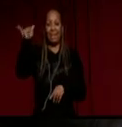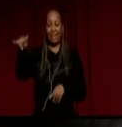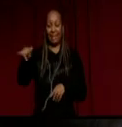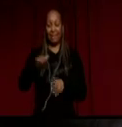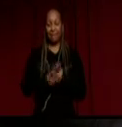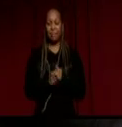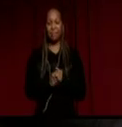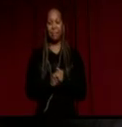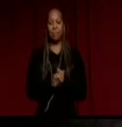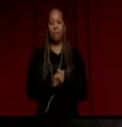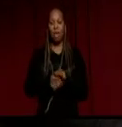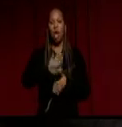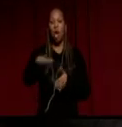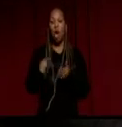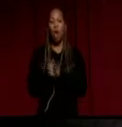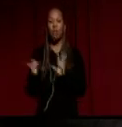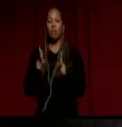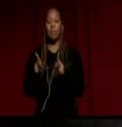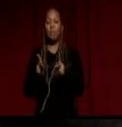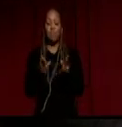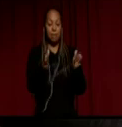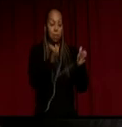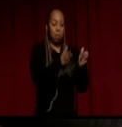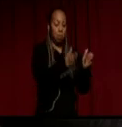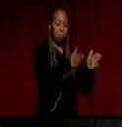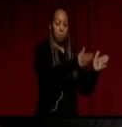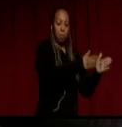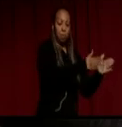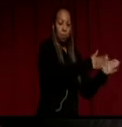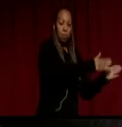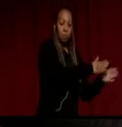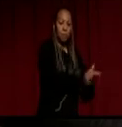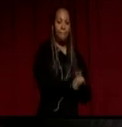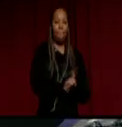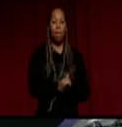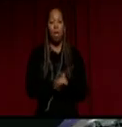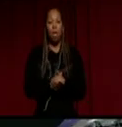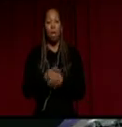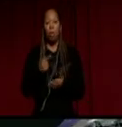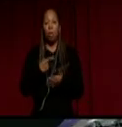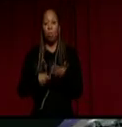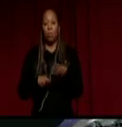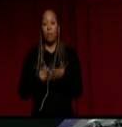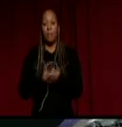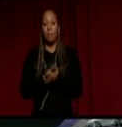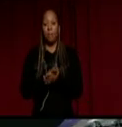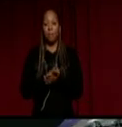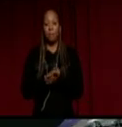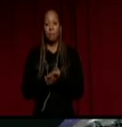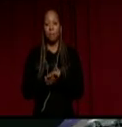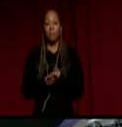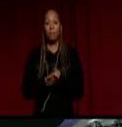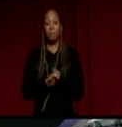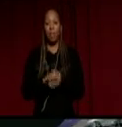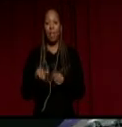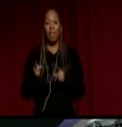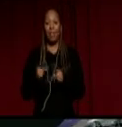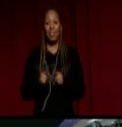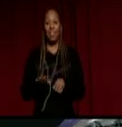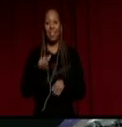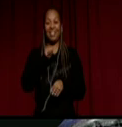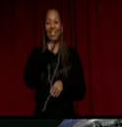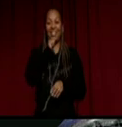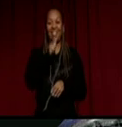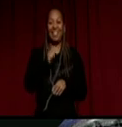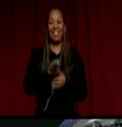places are all compacted upon each other. Right. Well, then what about the argument for those who don't live in densely